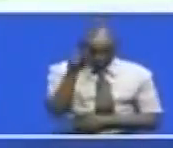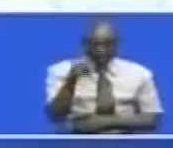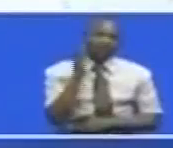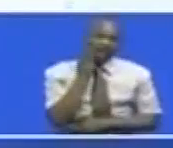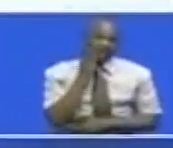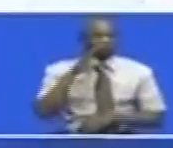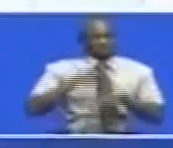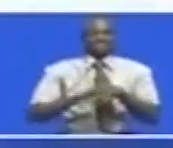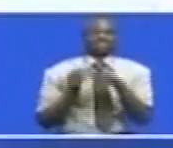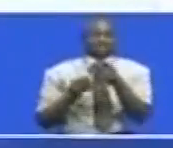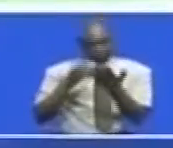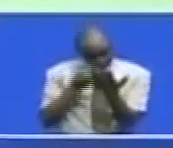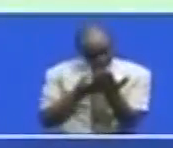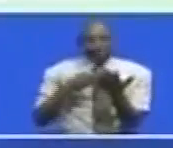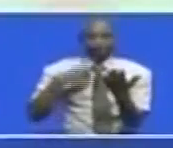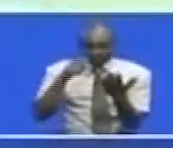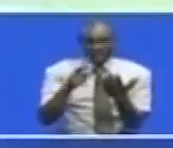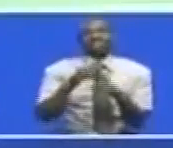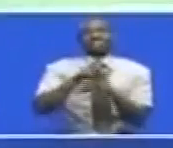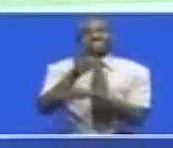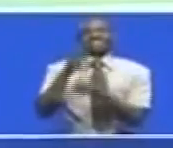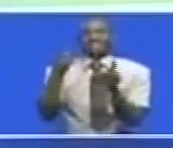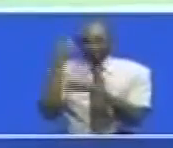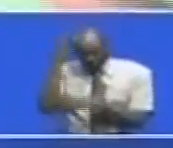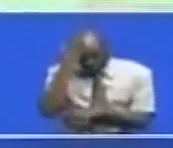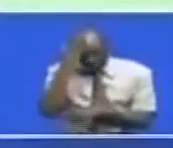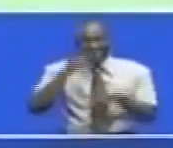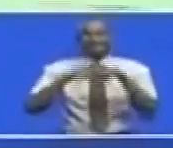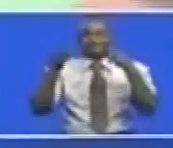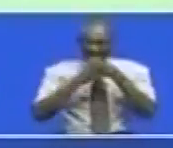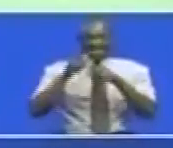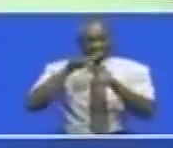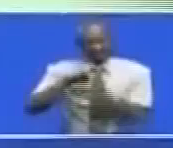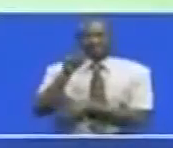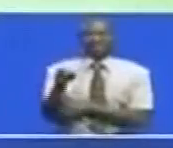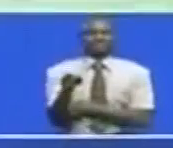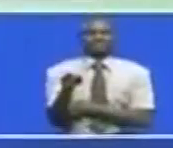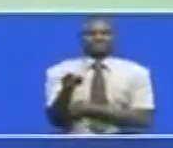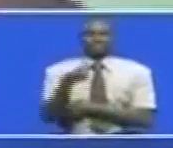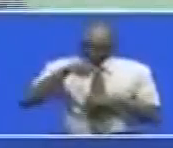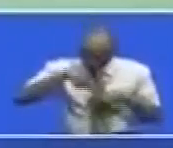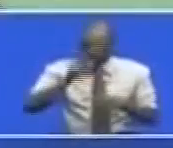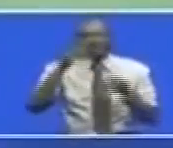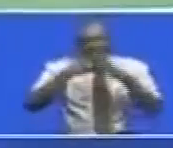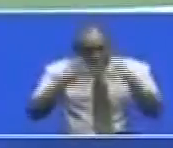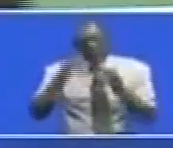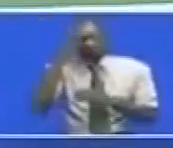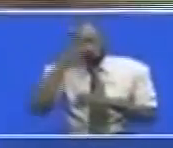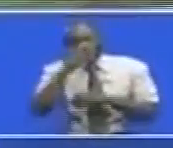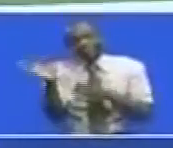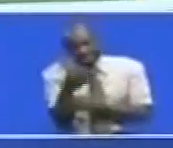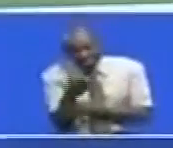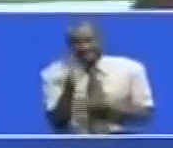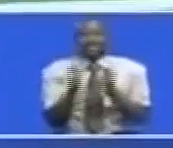for the mother to receive, then automatically sends out every Monday at 9 a.m. The system does all the calculations, and every